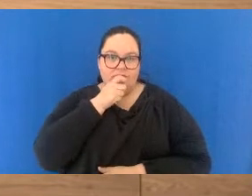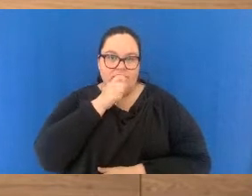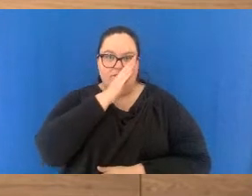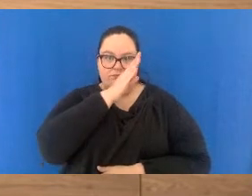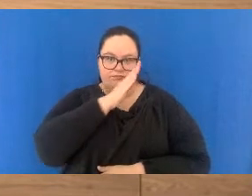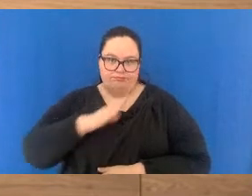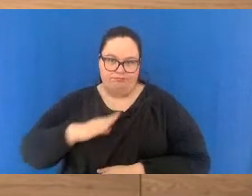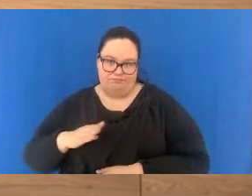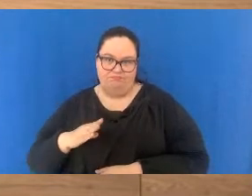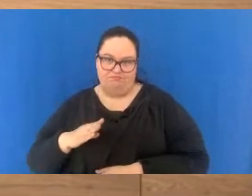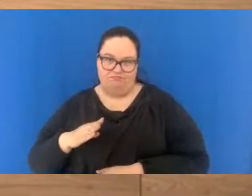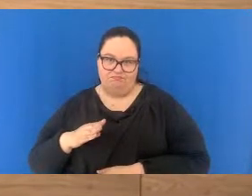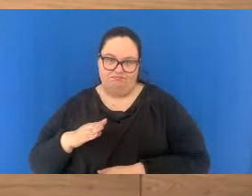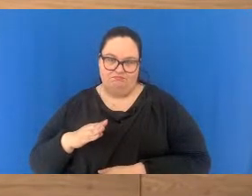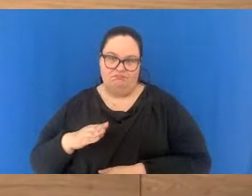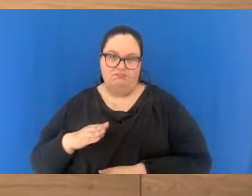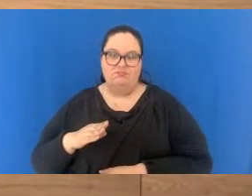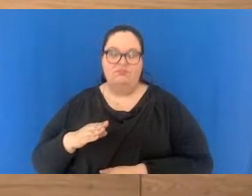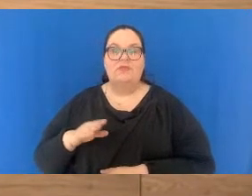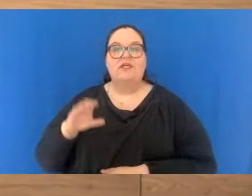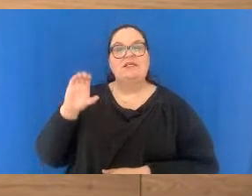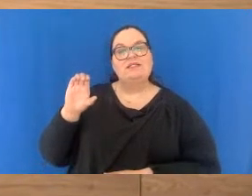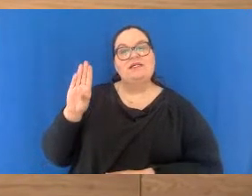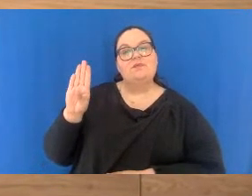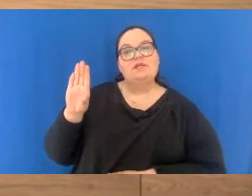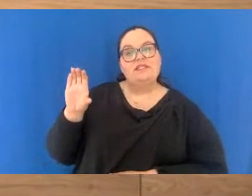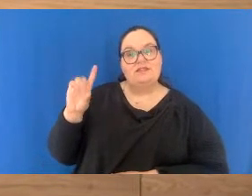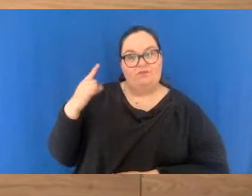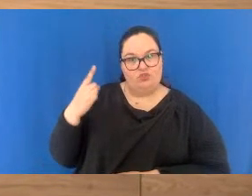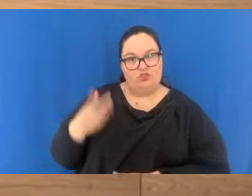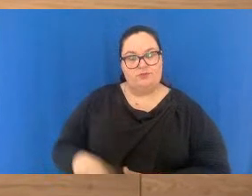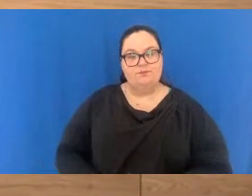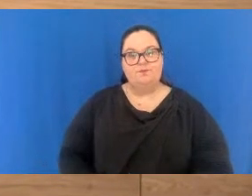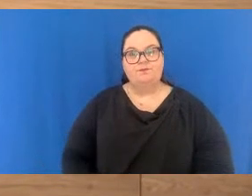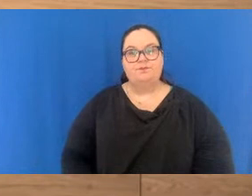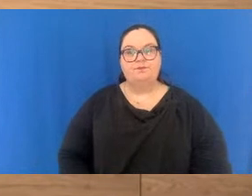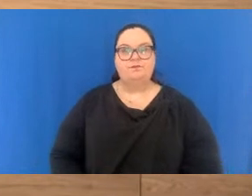mute. Alexander Silberman, CBC.